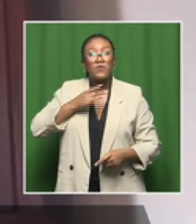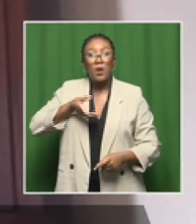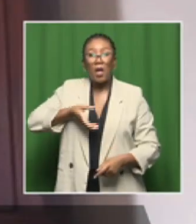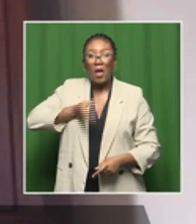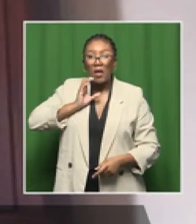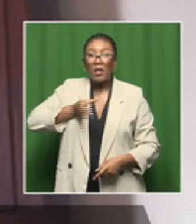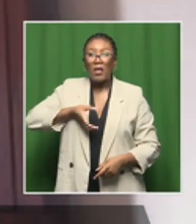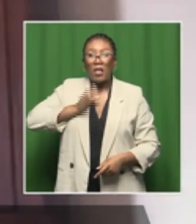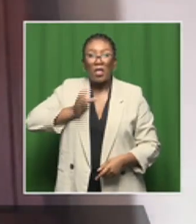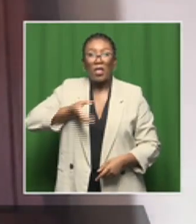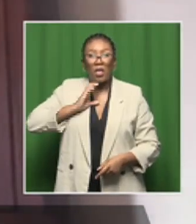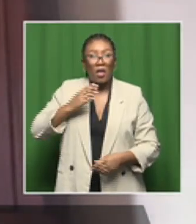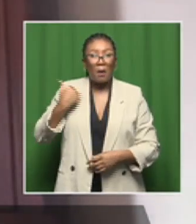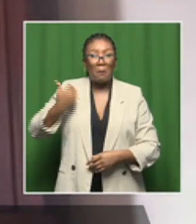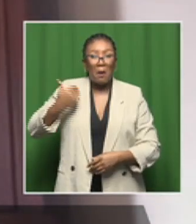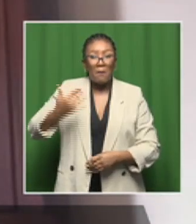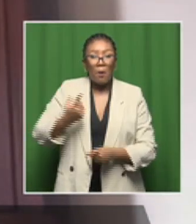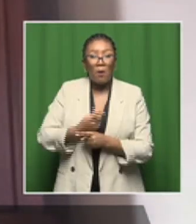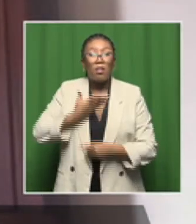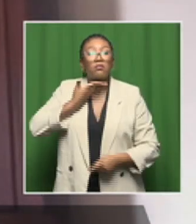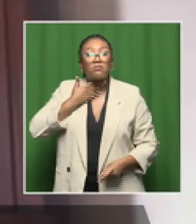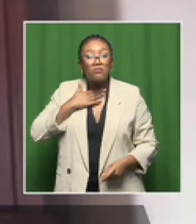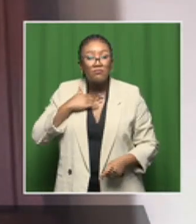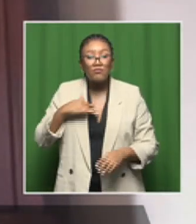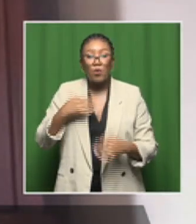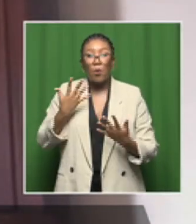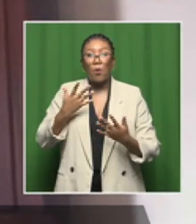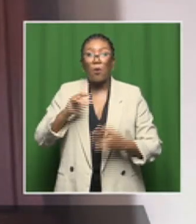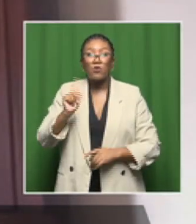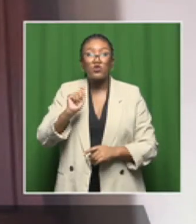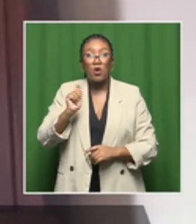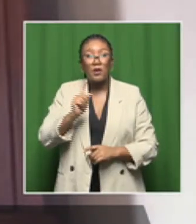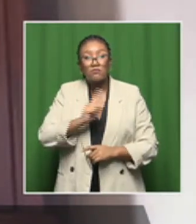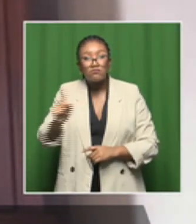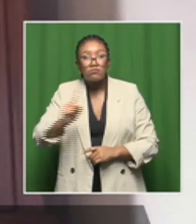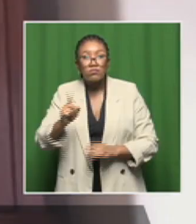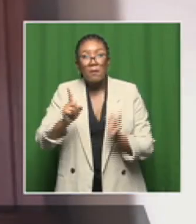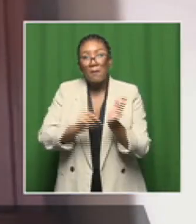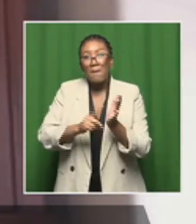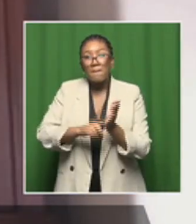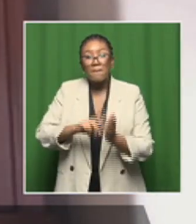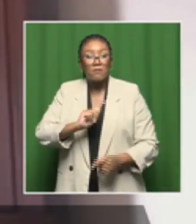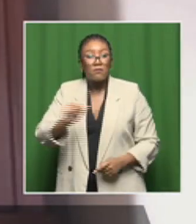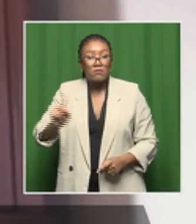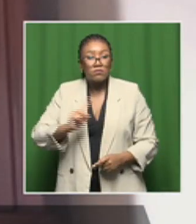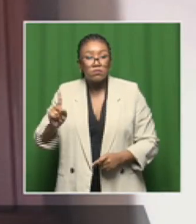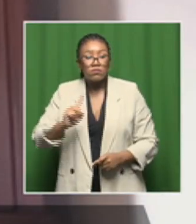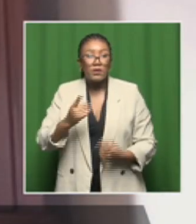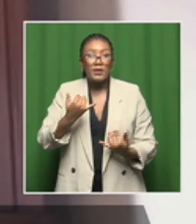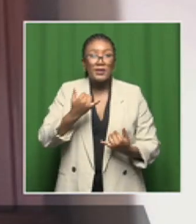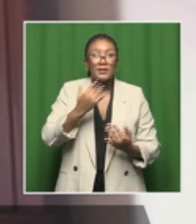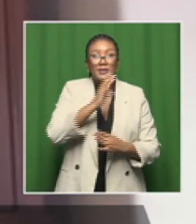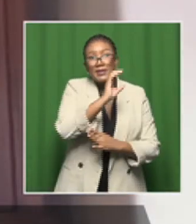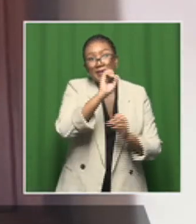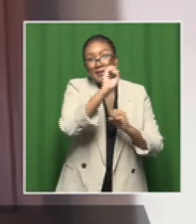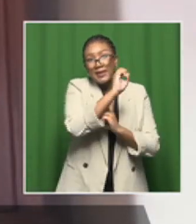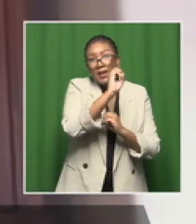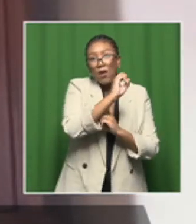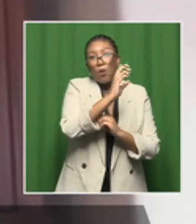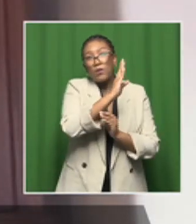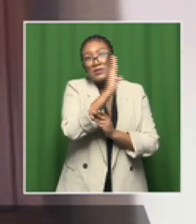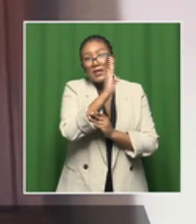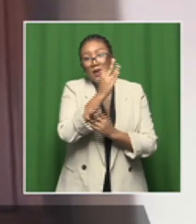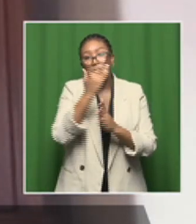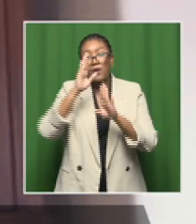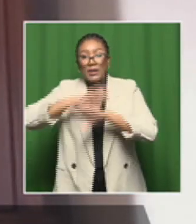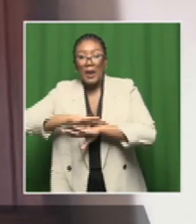urinating frequently during the day or at night, these are just some of the indications that you might be